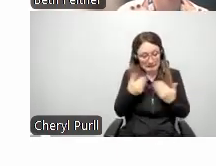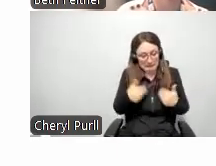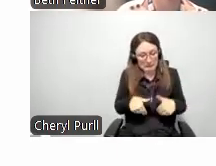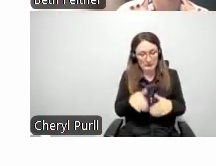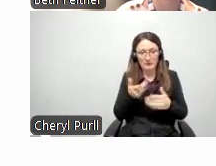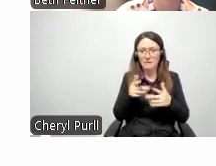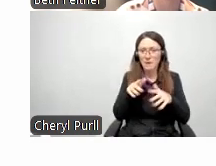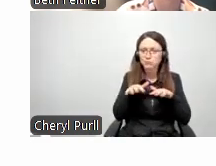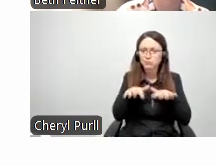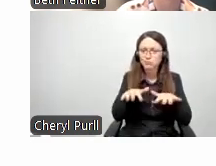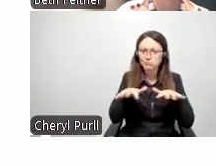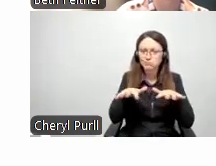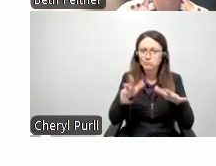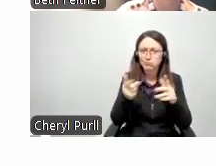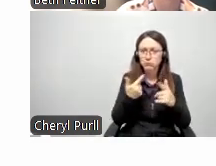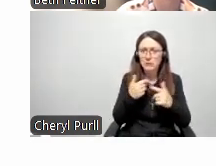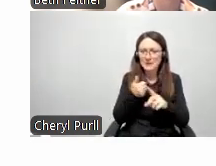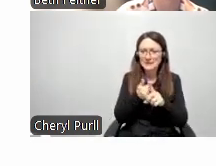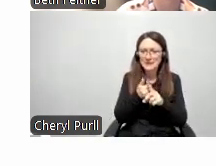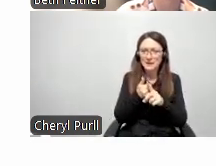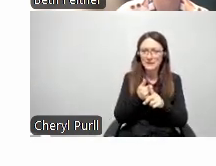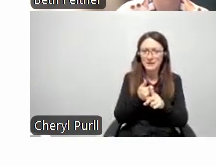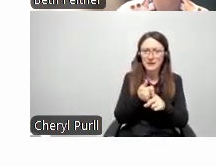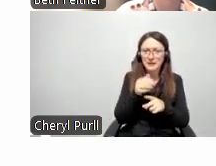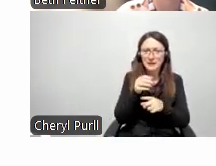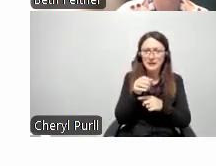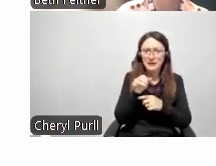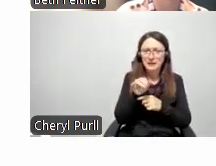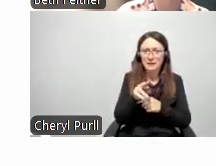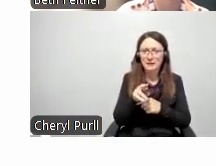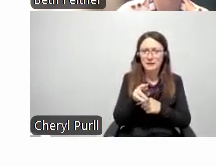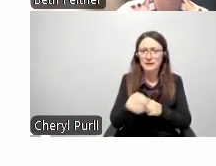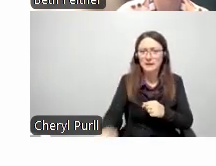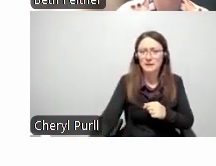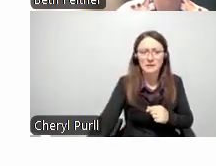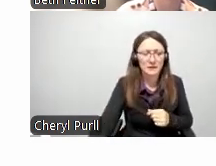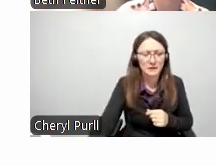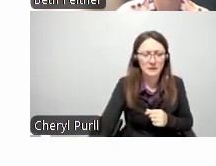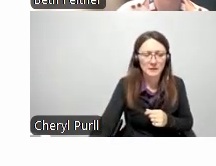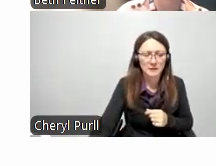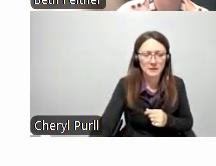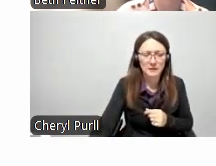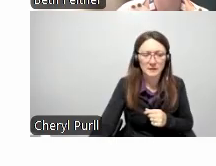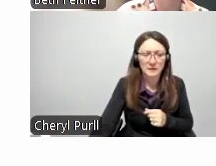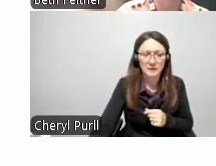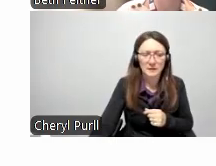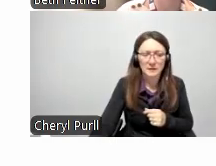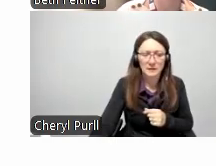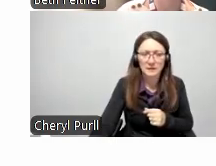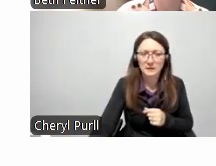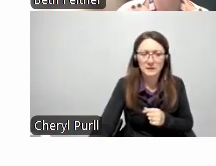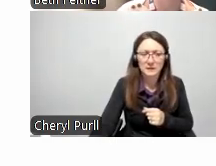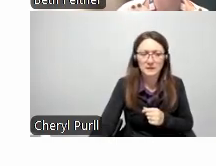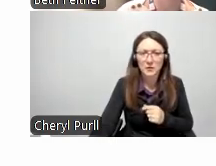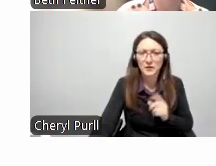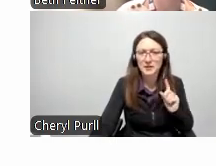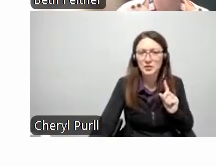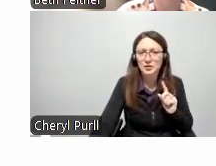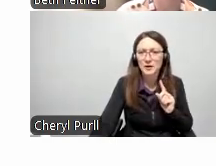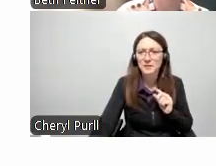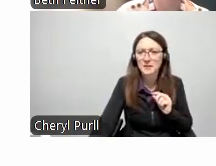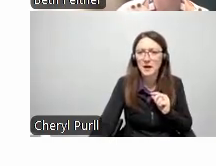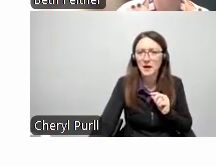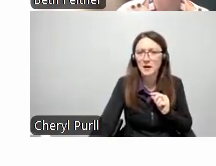vibrations move into the inner ear where we have thousands of hair cells in the cochlea, or this little snail shell here. Sorry